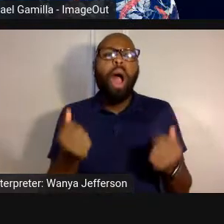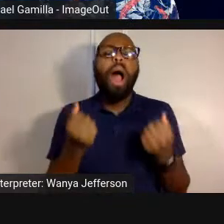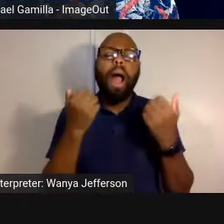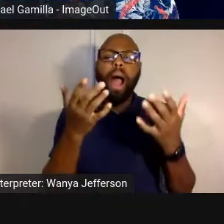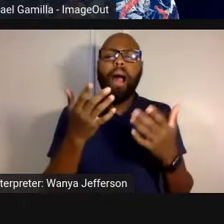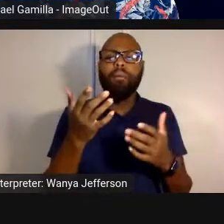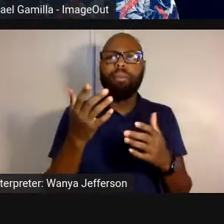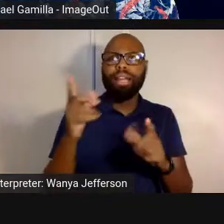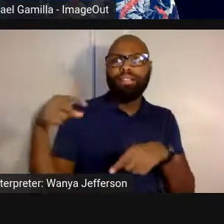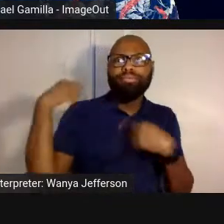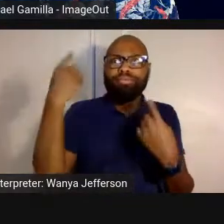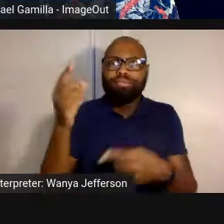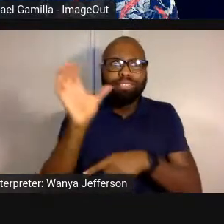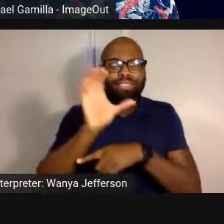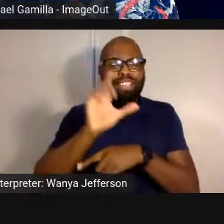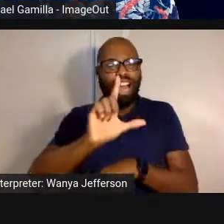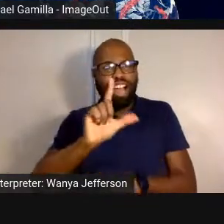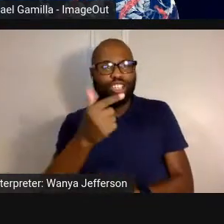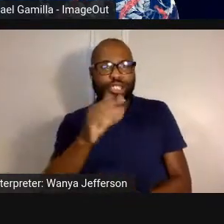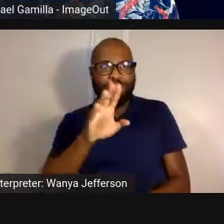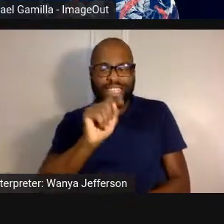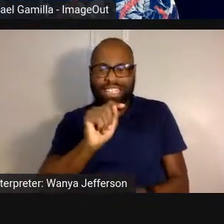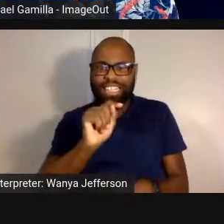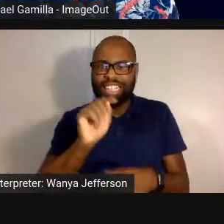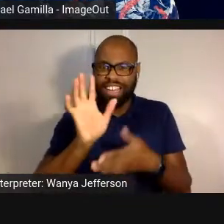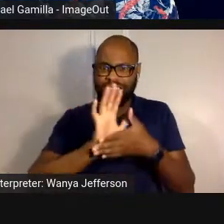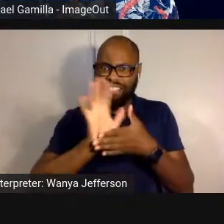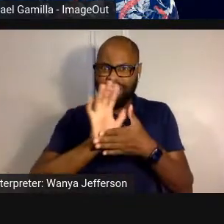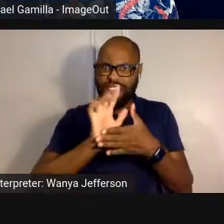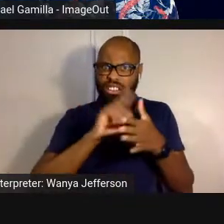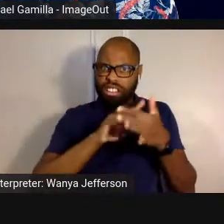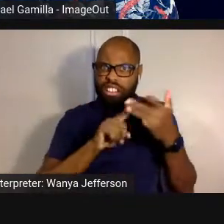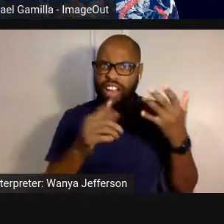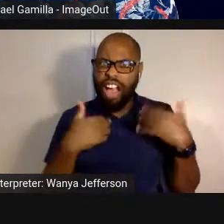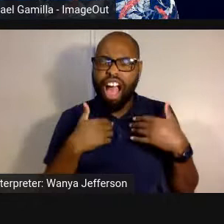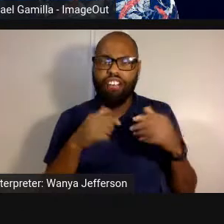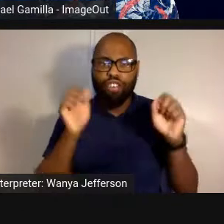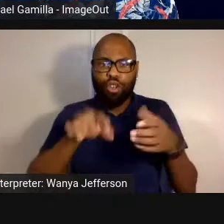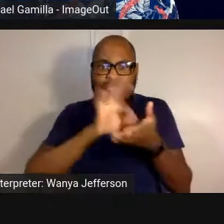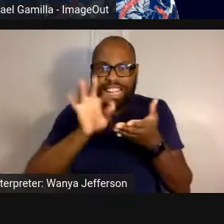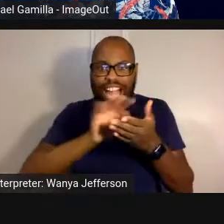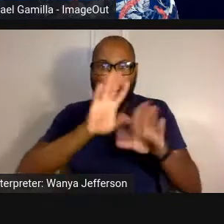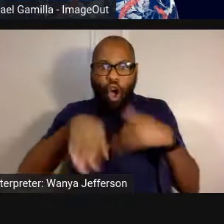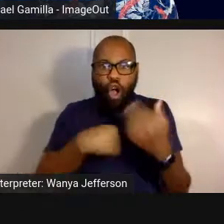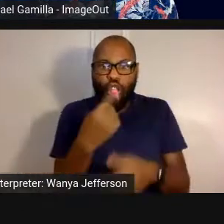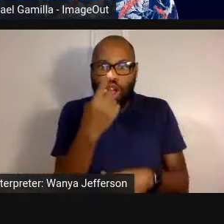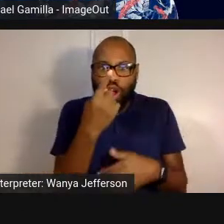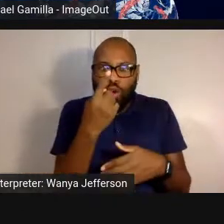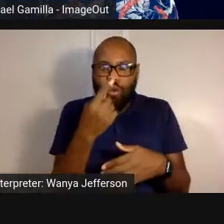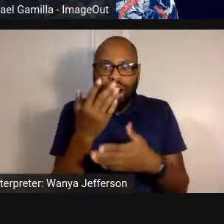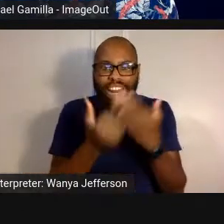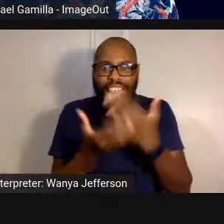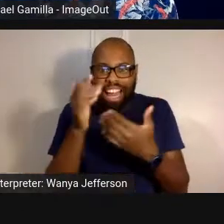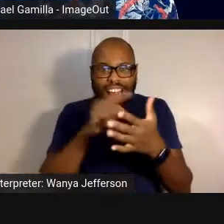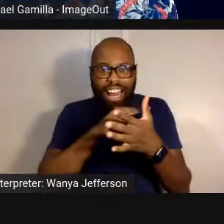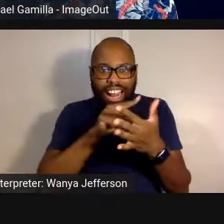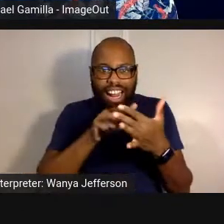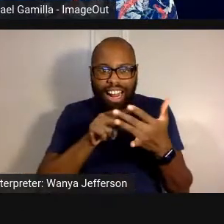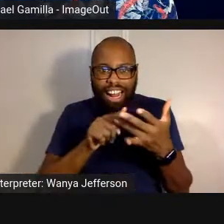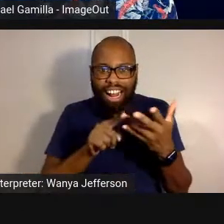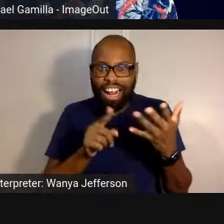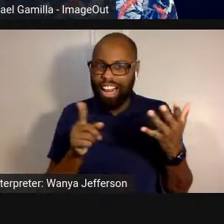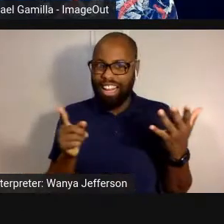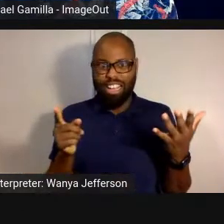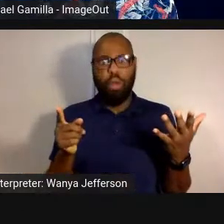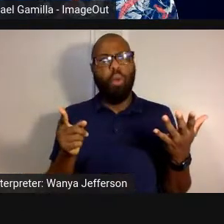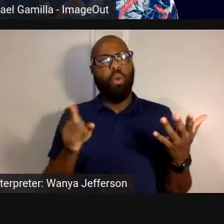been, how many LGBT Colombian films are there? And you can count them on a few fingers, and you won't find many. And I said, we